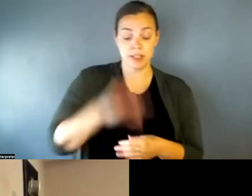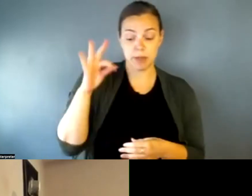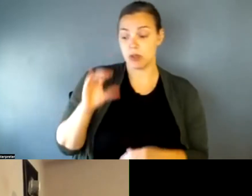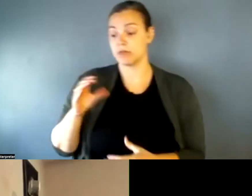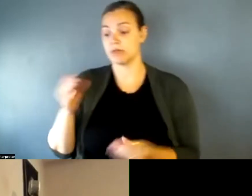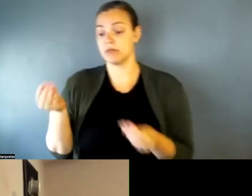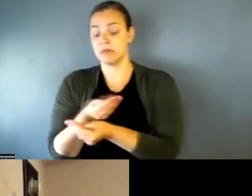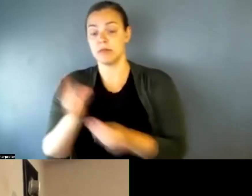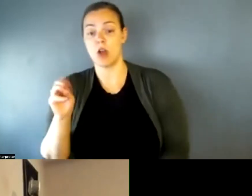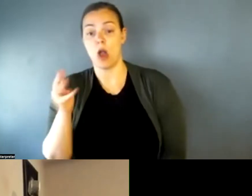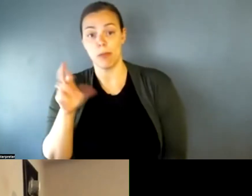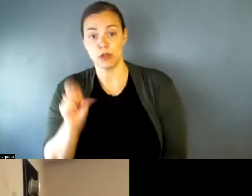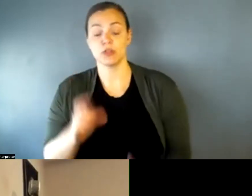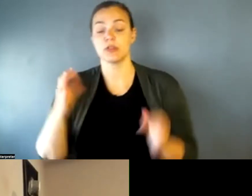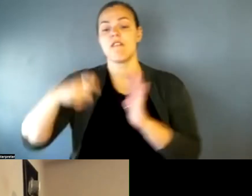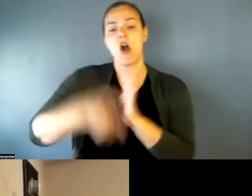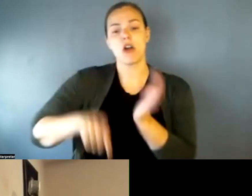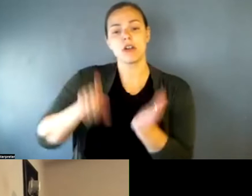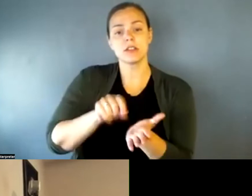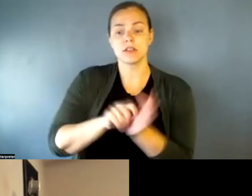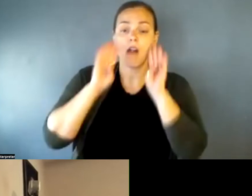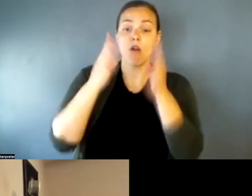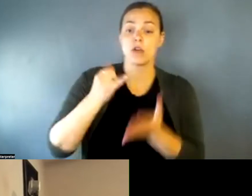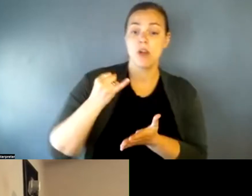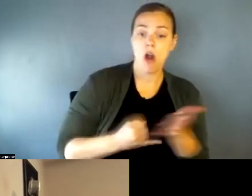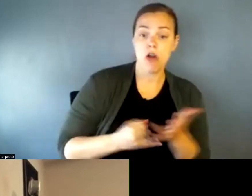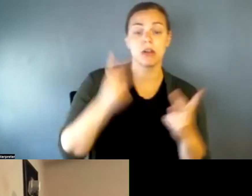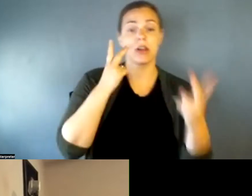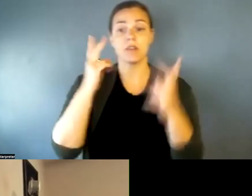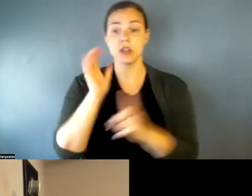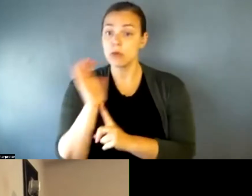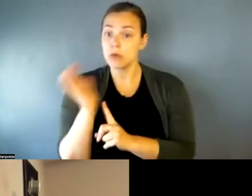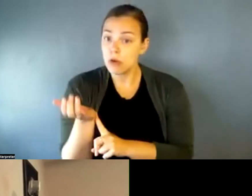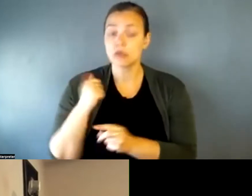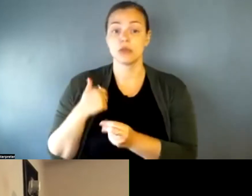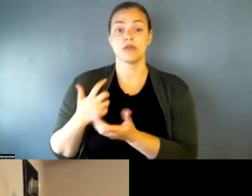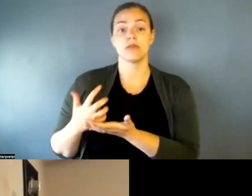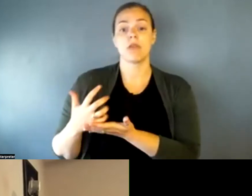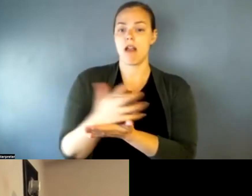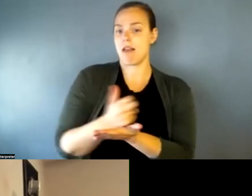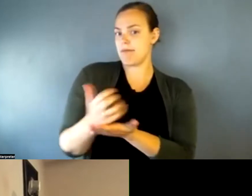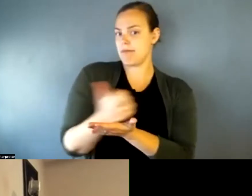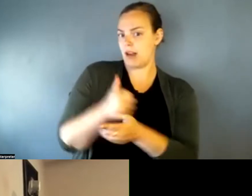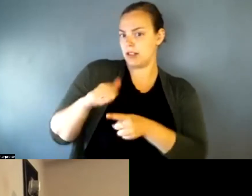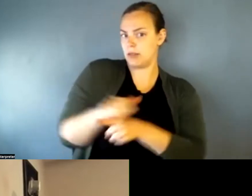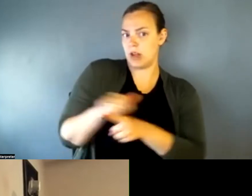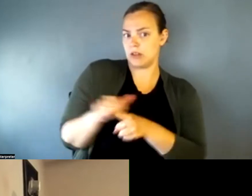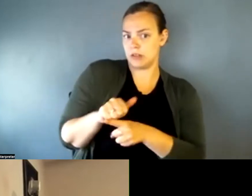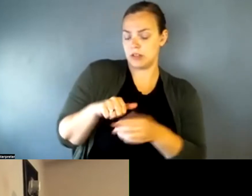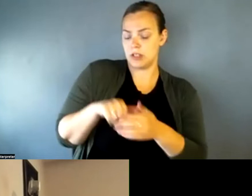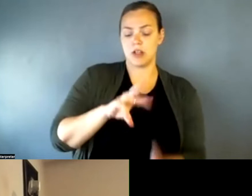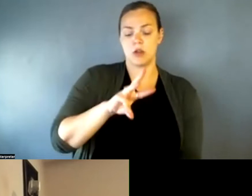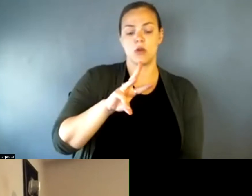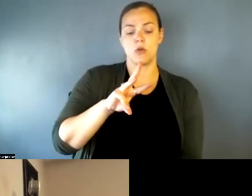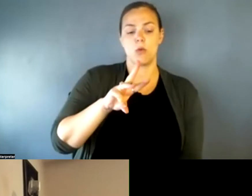Commerce, and articles focusing on art, visual culture, and collecting practices in Wilhelmine and Weimar,